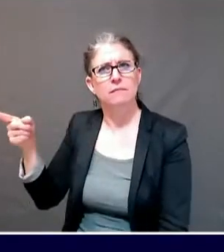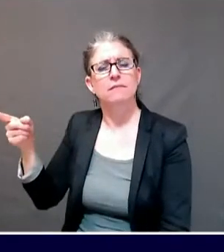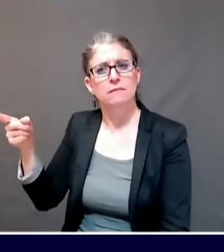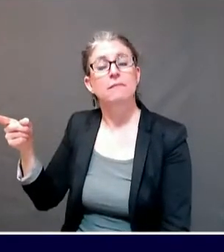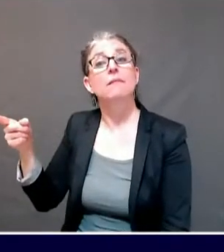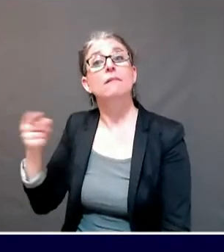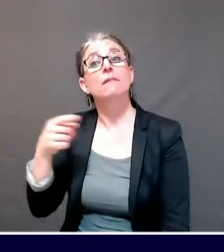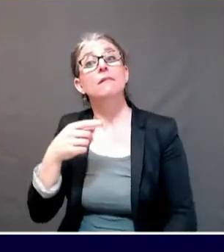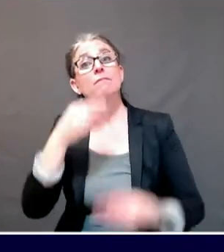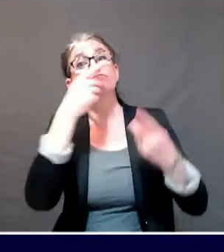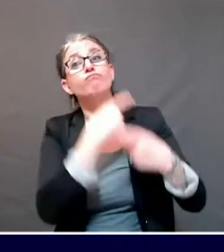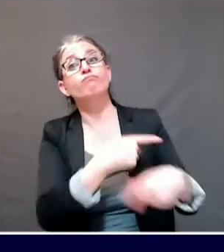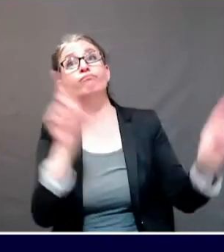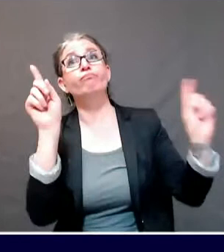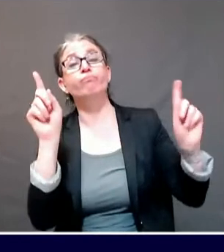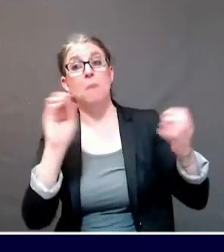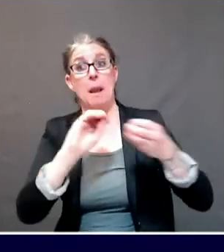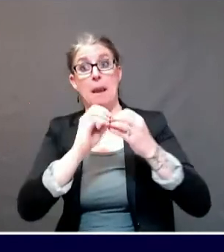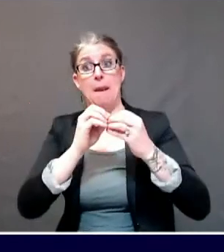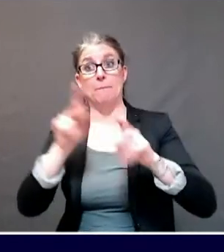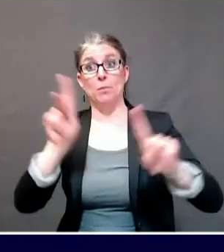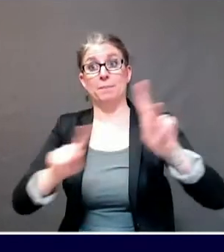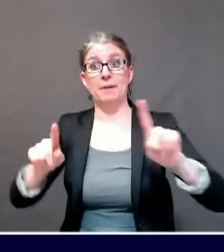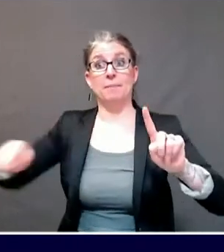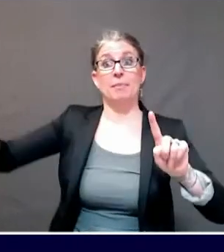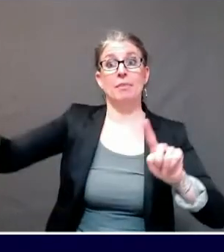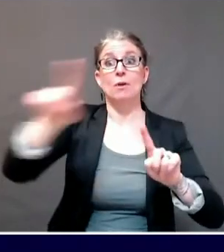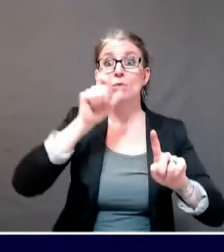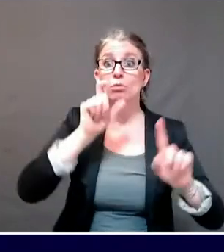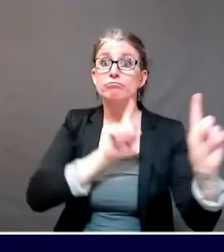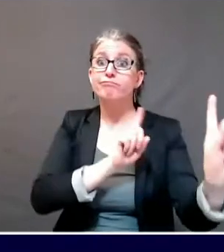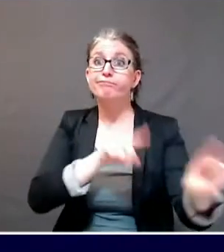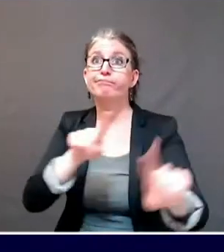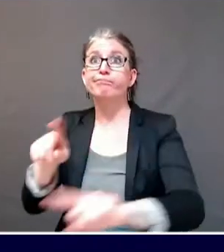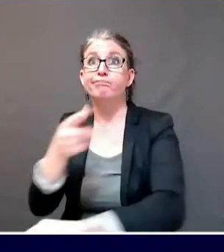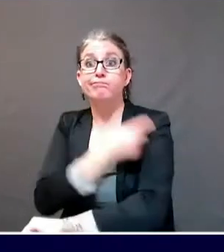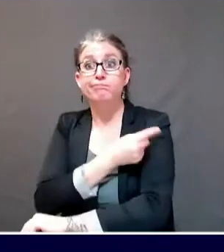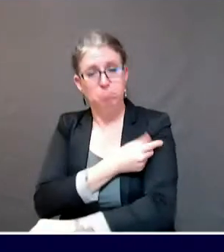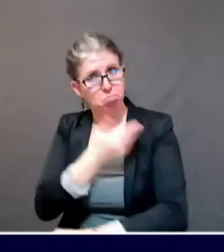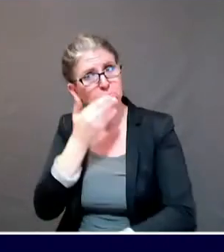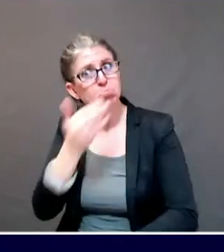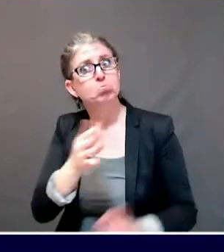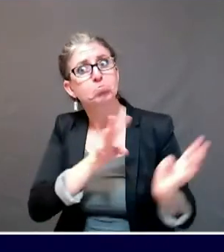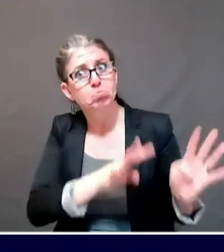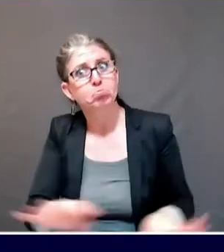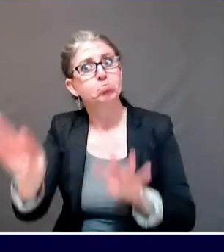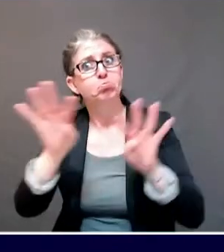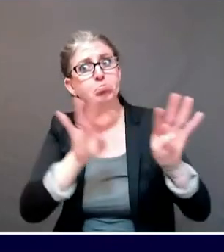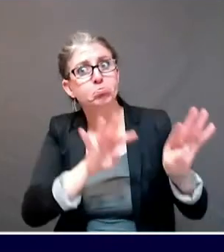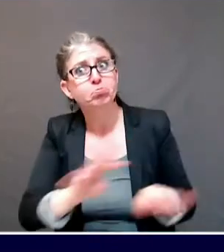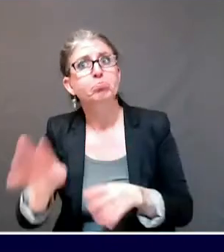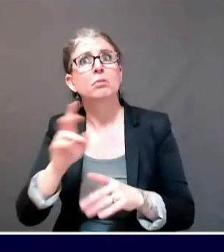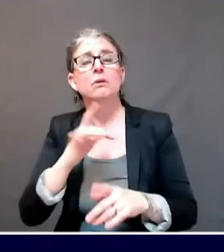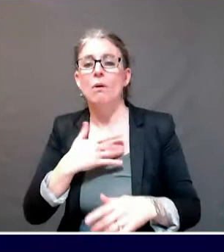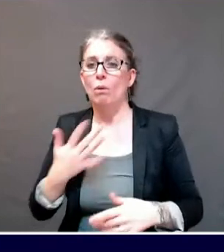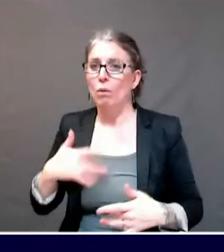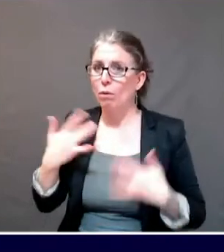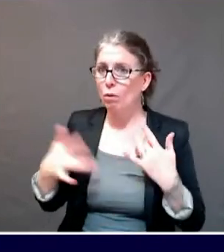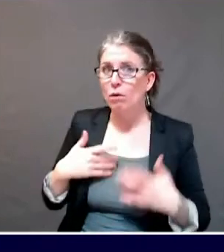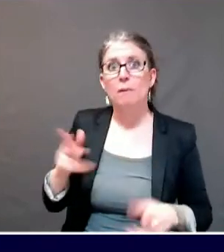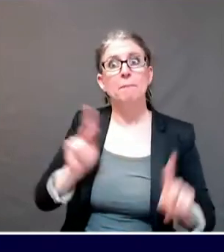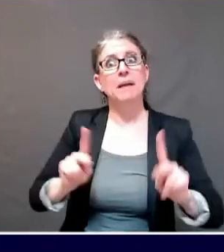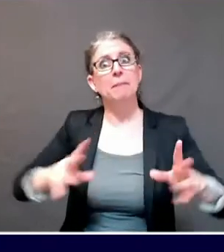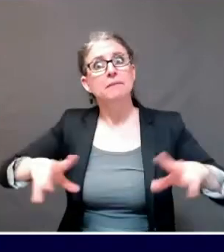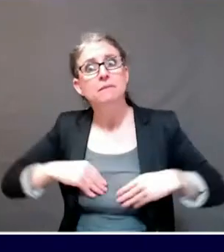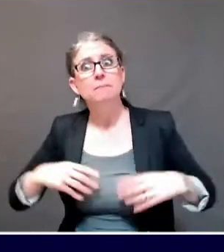good. I would love it if you could sort of expand on that a little bit, and sort of what the state's strategy is for kind